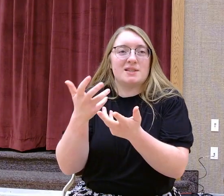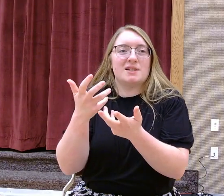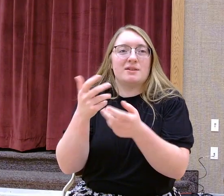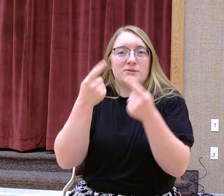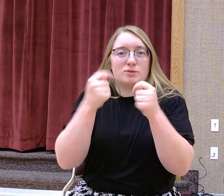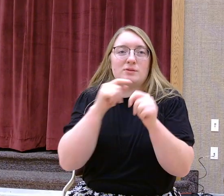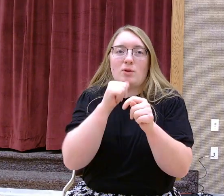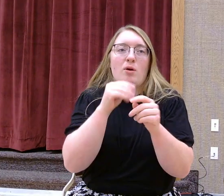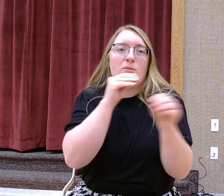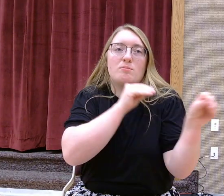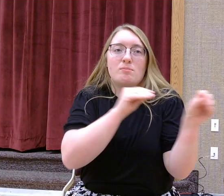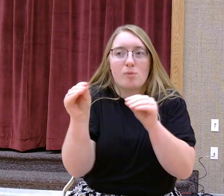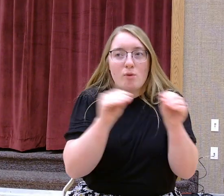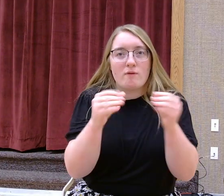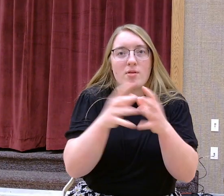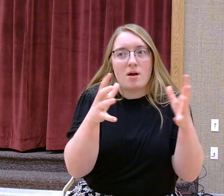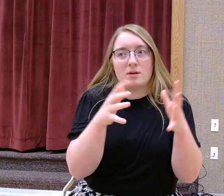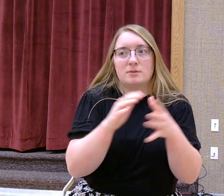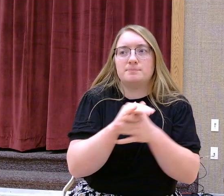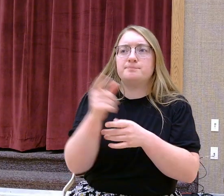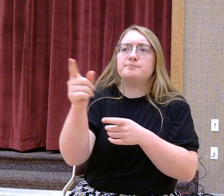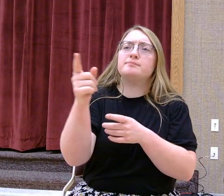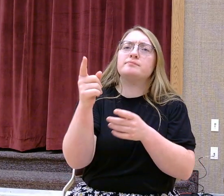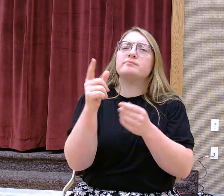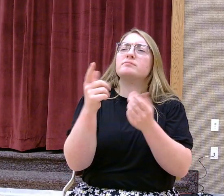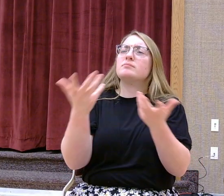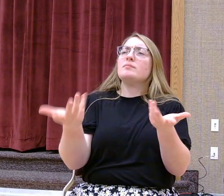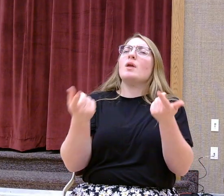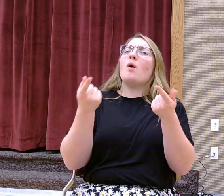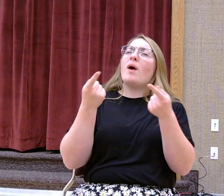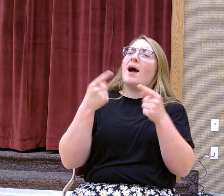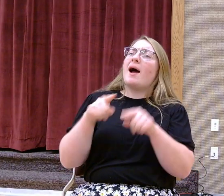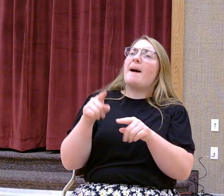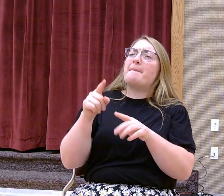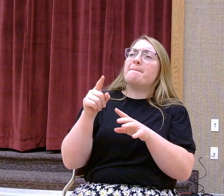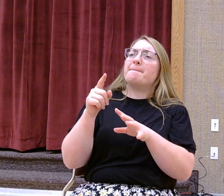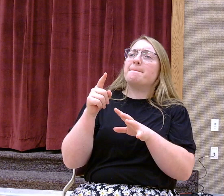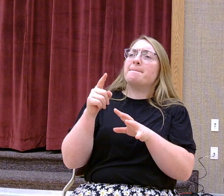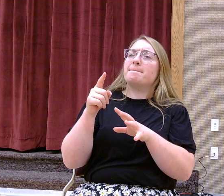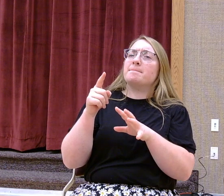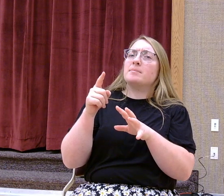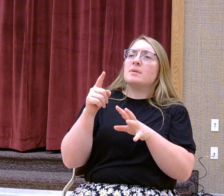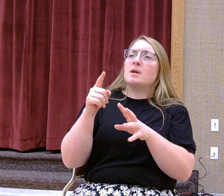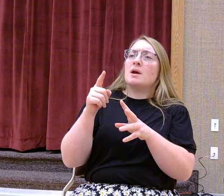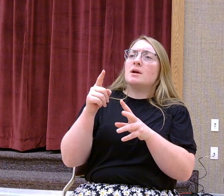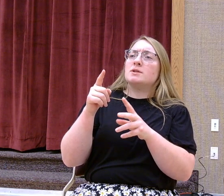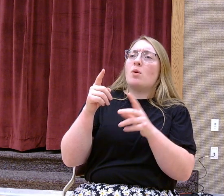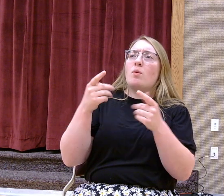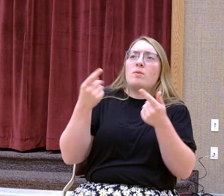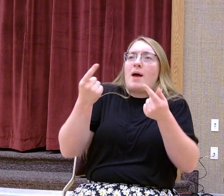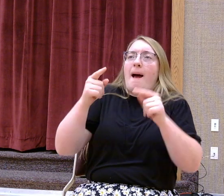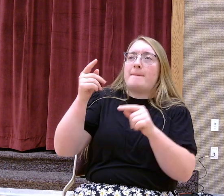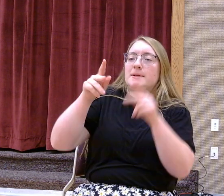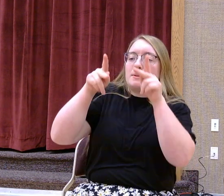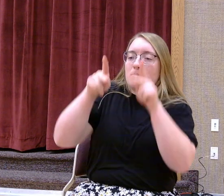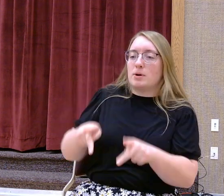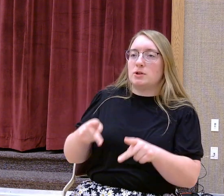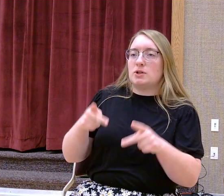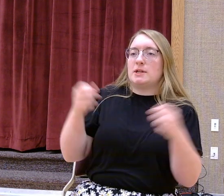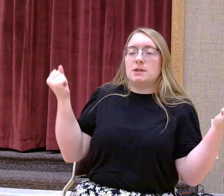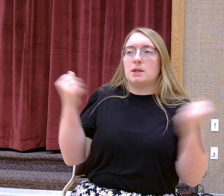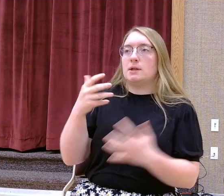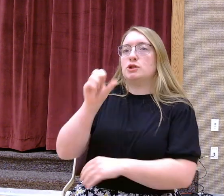much as possible. Yes? How about shock? When a person breaks a leg, they go into shock. What can you do there?